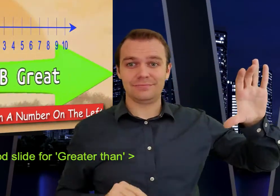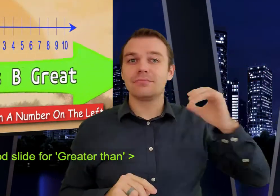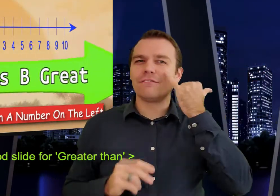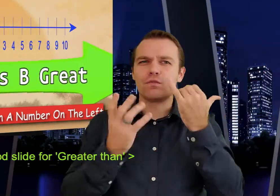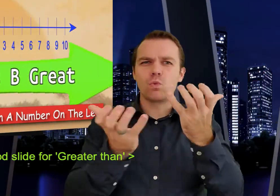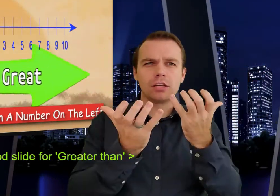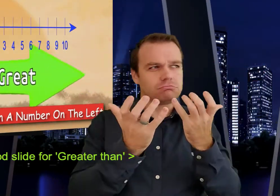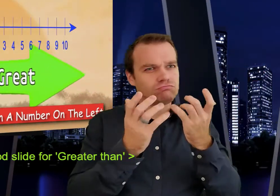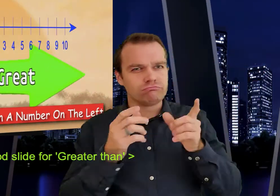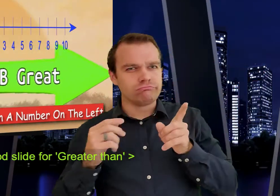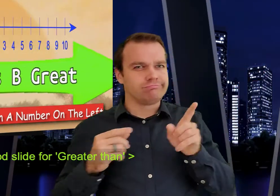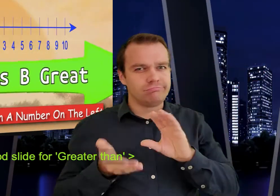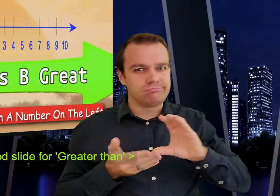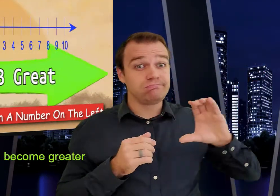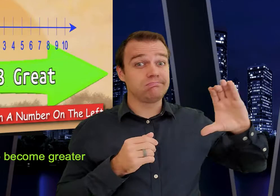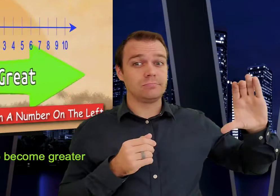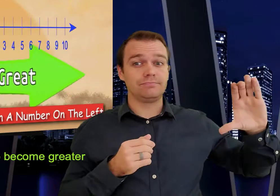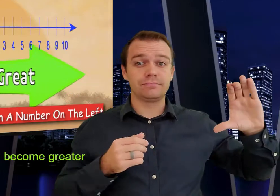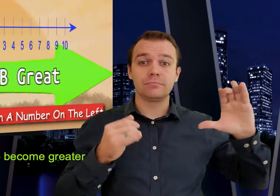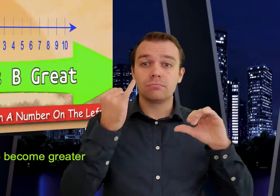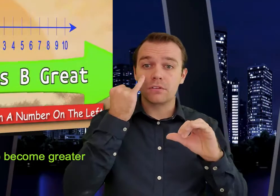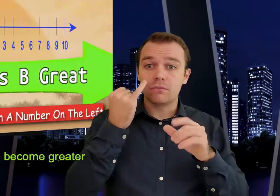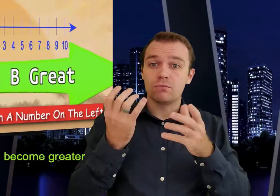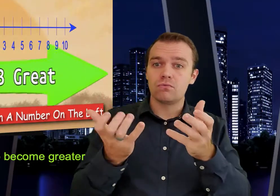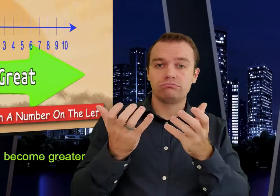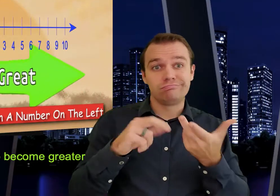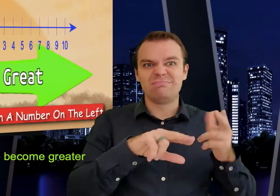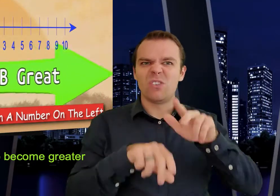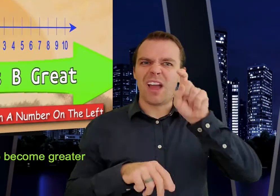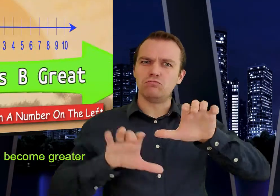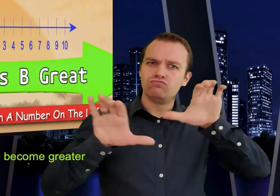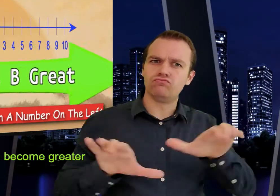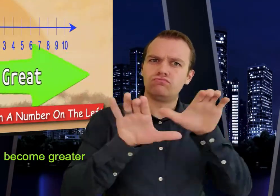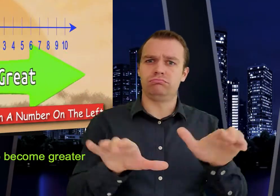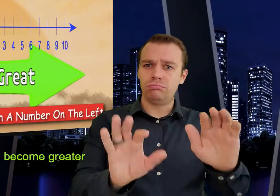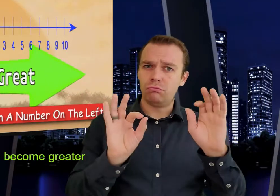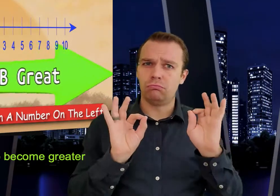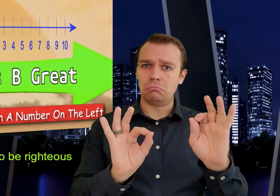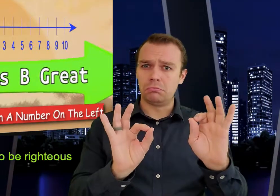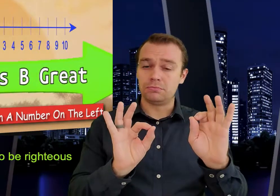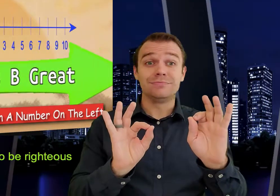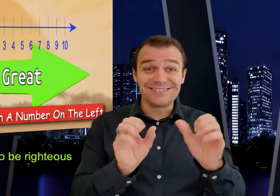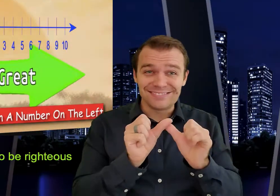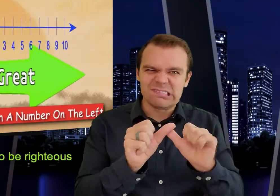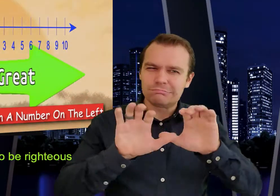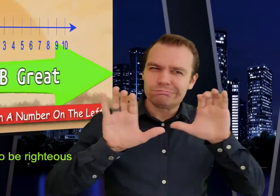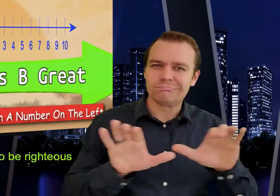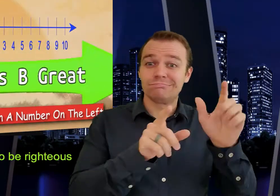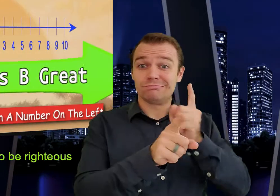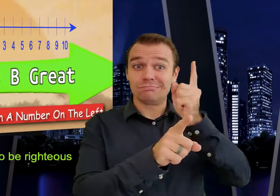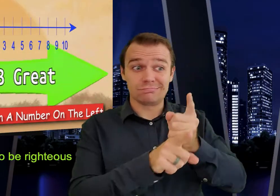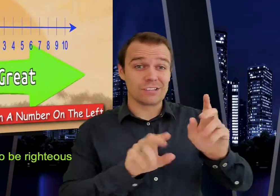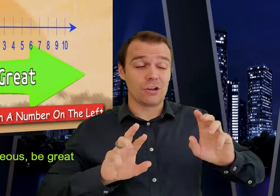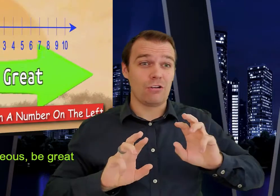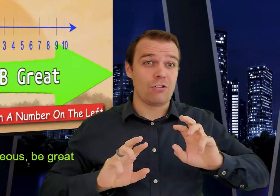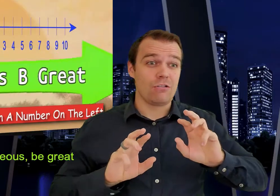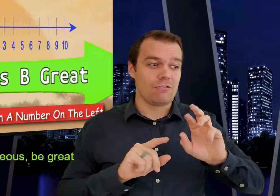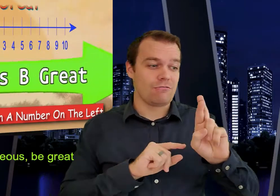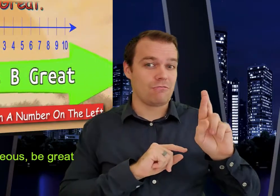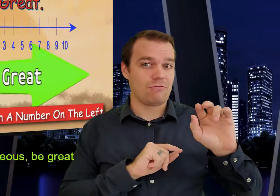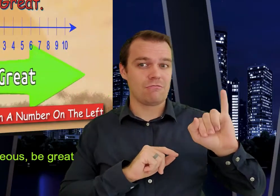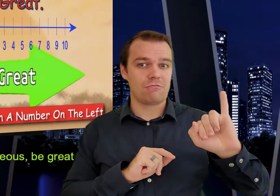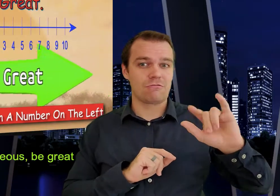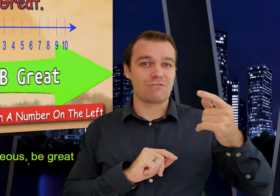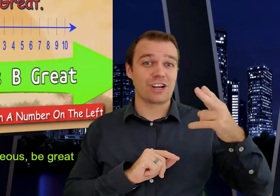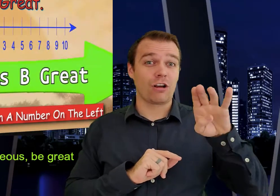behind. If you want to become greater, you have to be righteous. So be righteous,